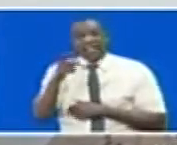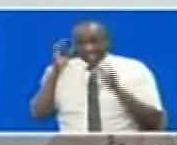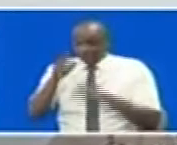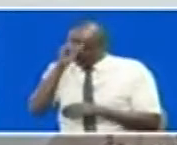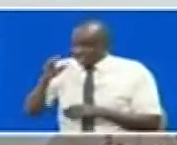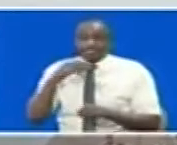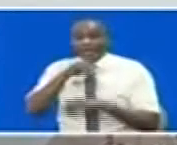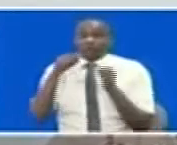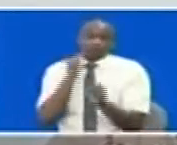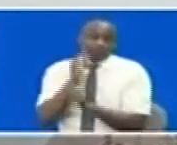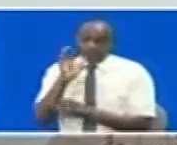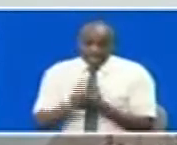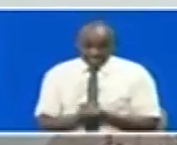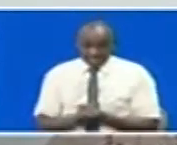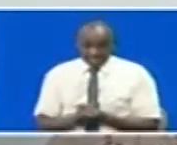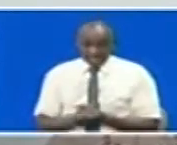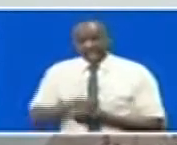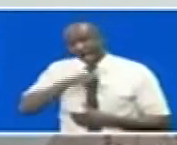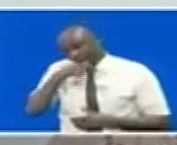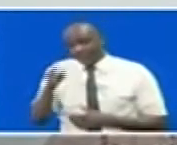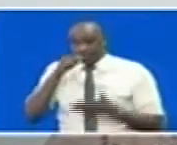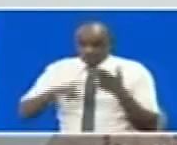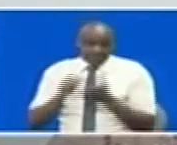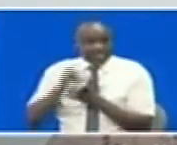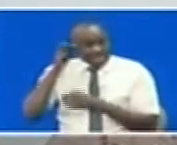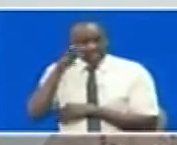about prosecuting these cases. Another thing that I've heard